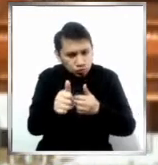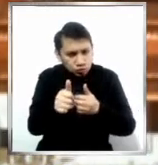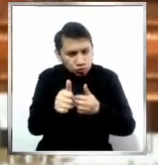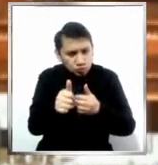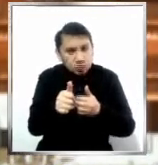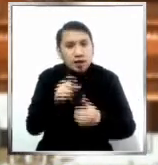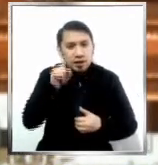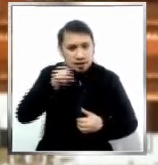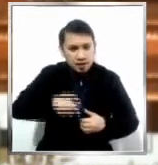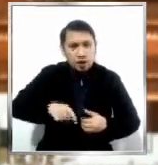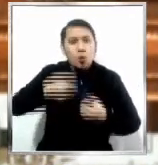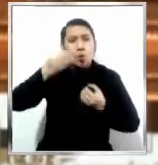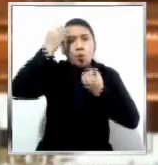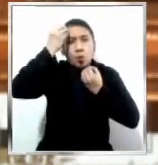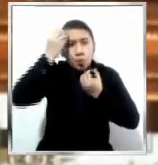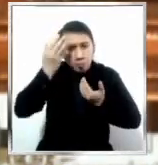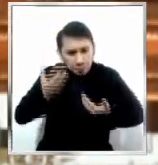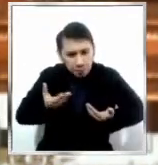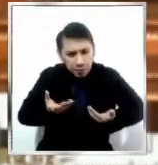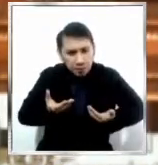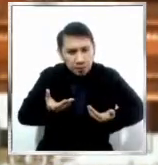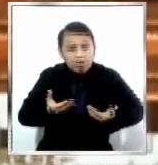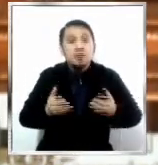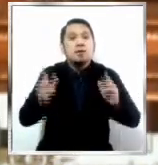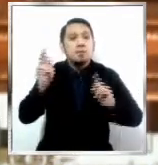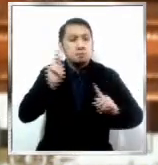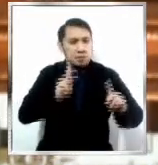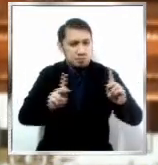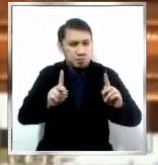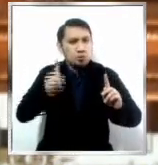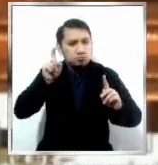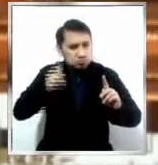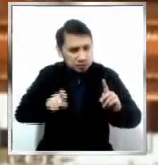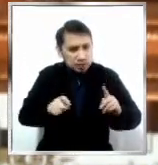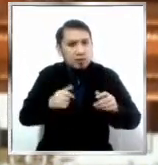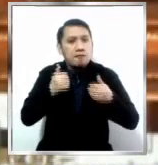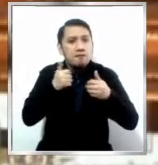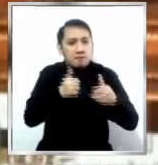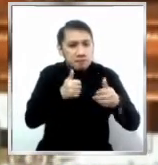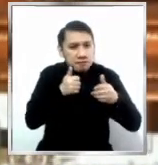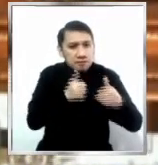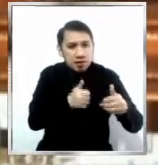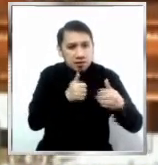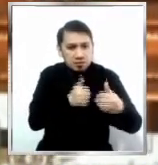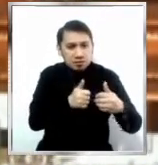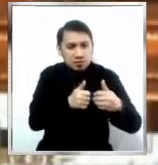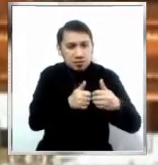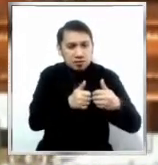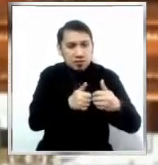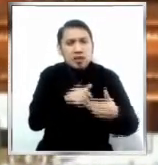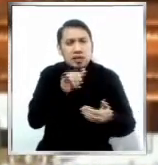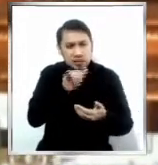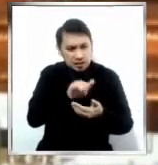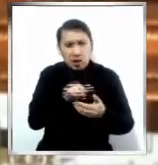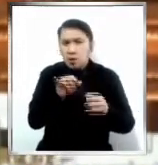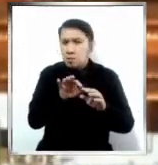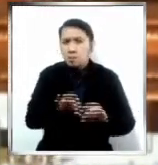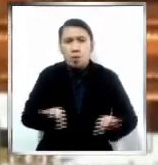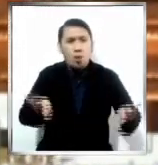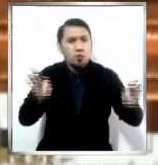obedience and people followed. That meant a lot and